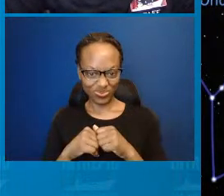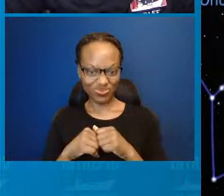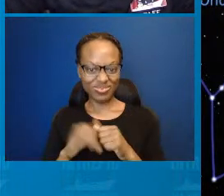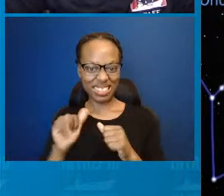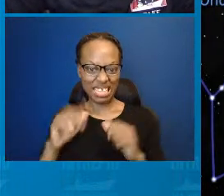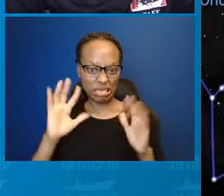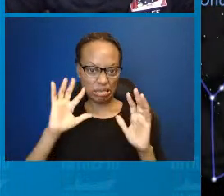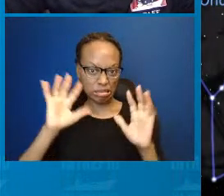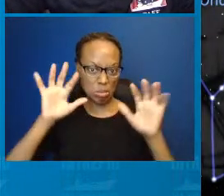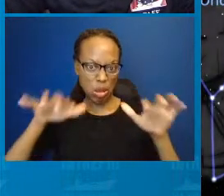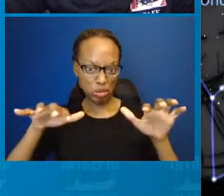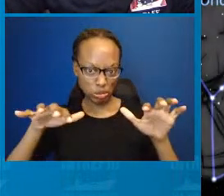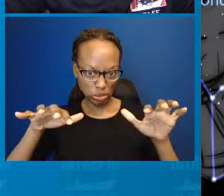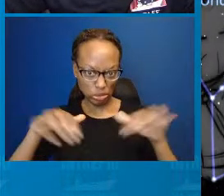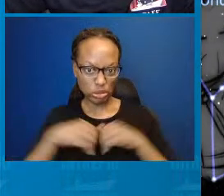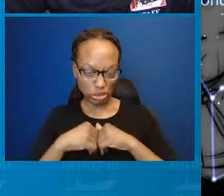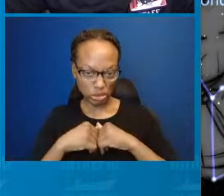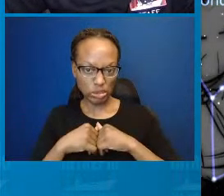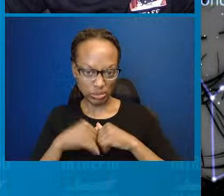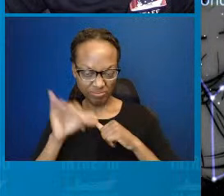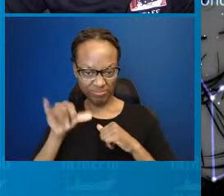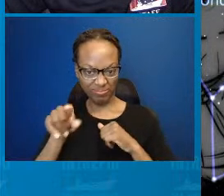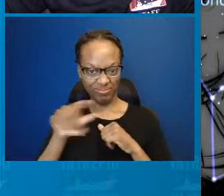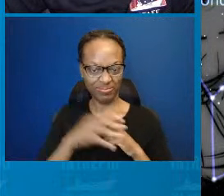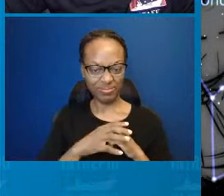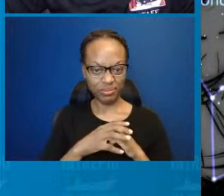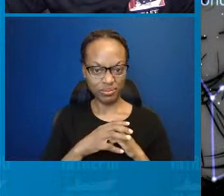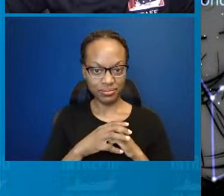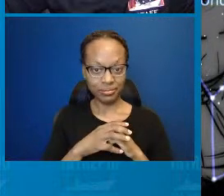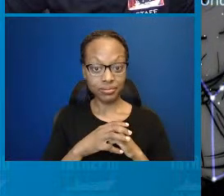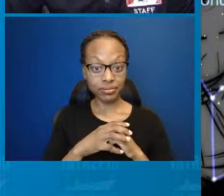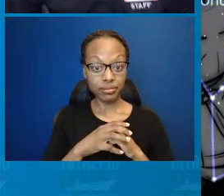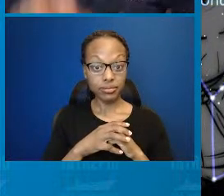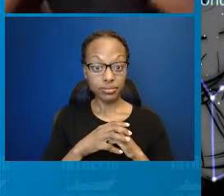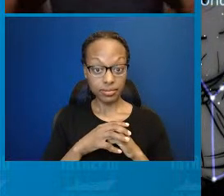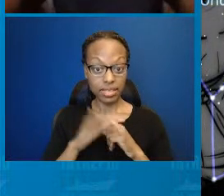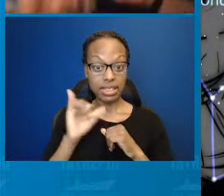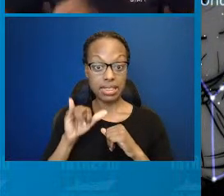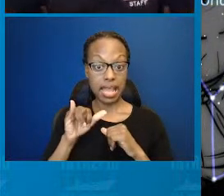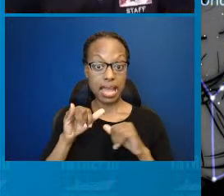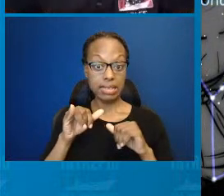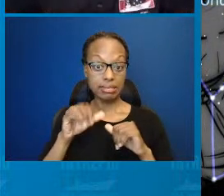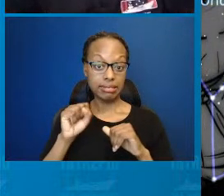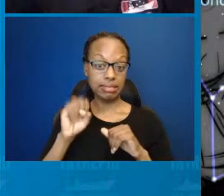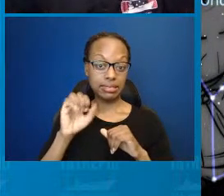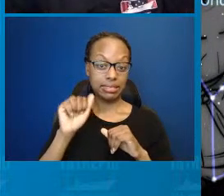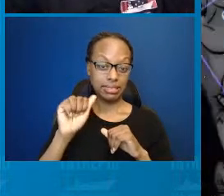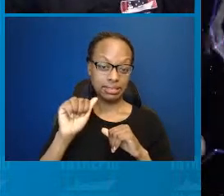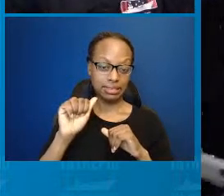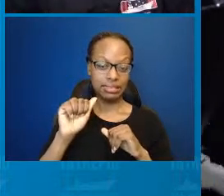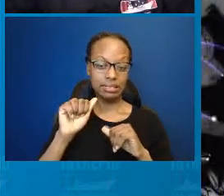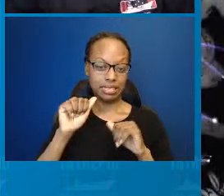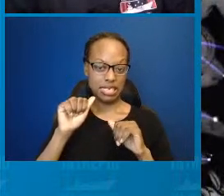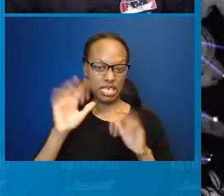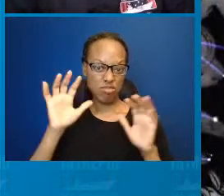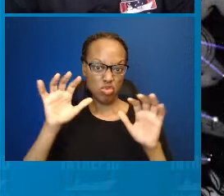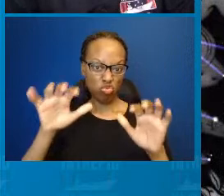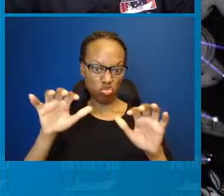is Cetus the sea monster. And Cetus the sea monster went after